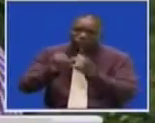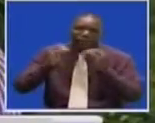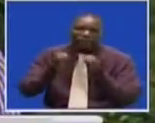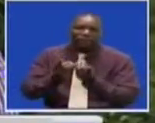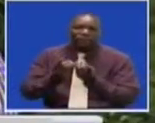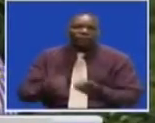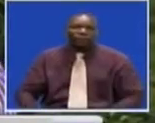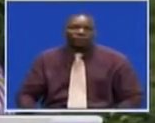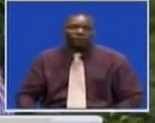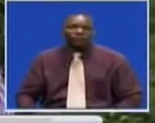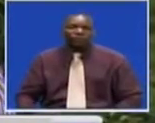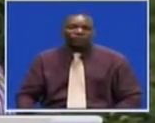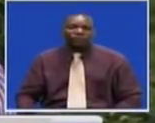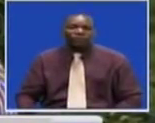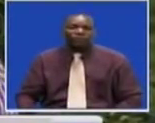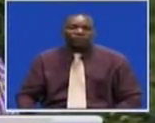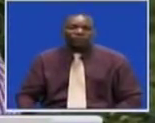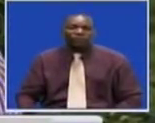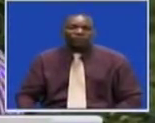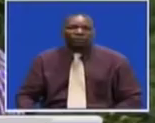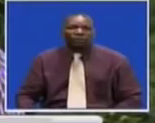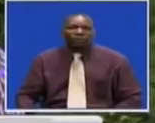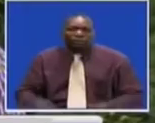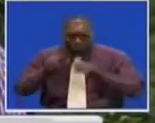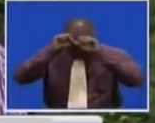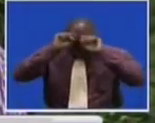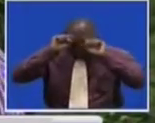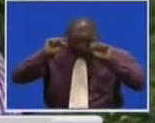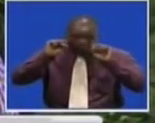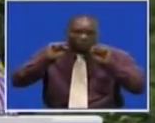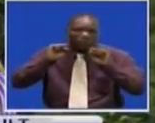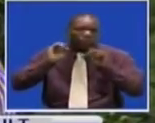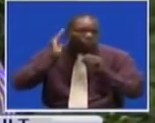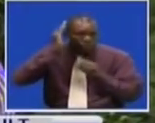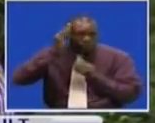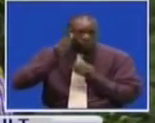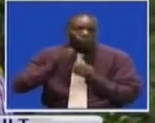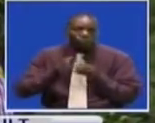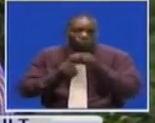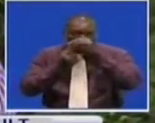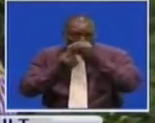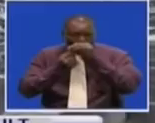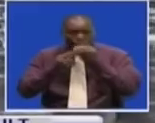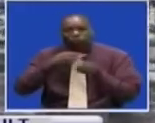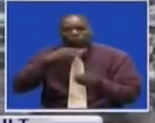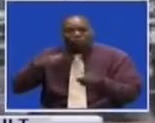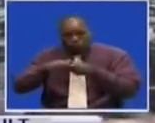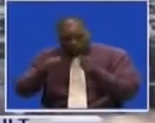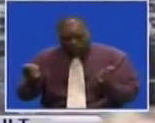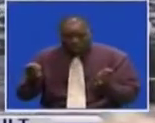particular, he will be launching an outgrower scheme under